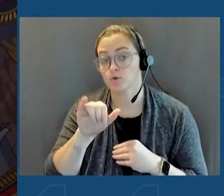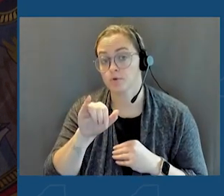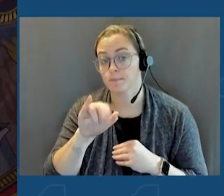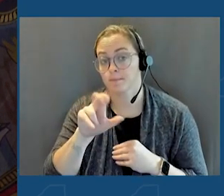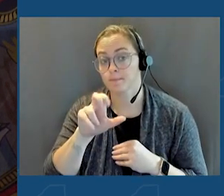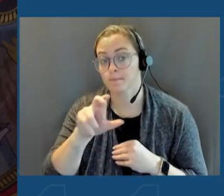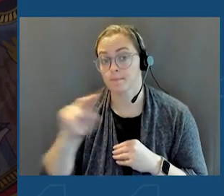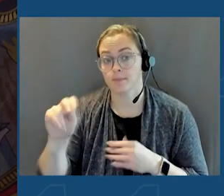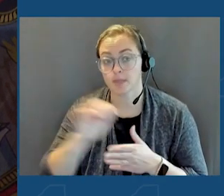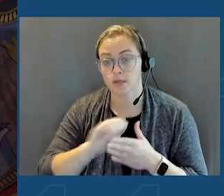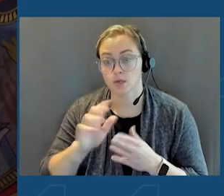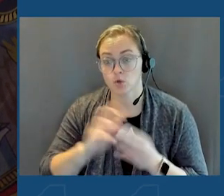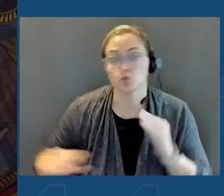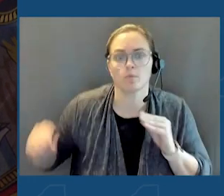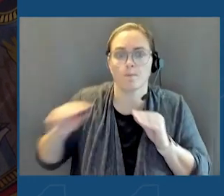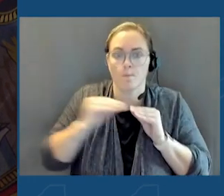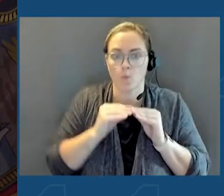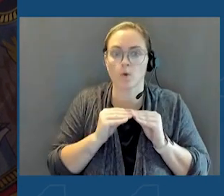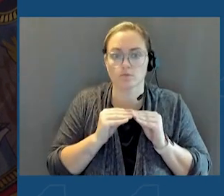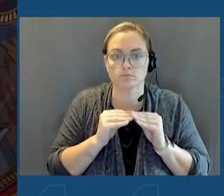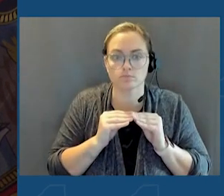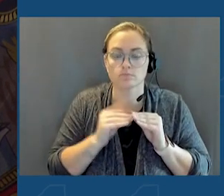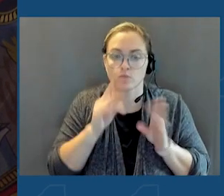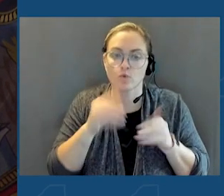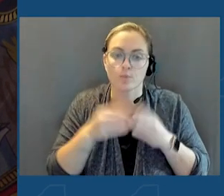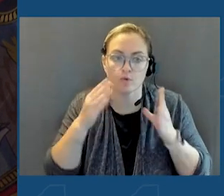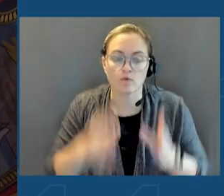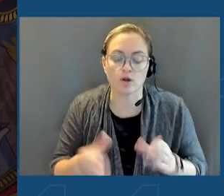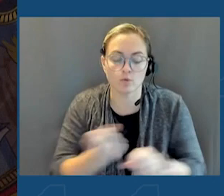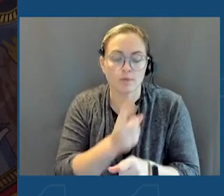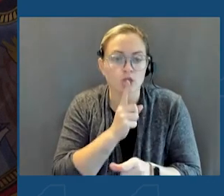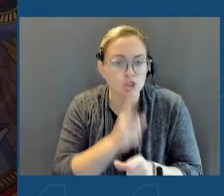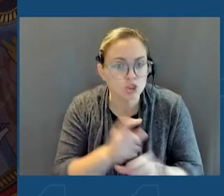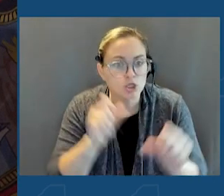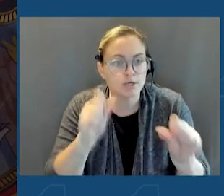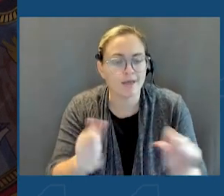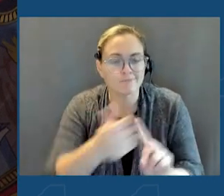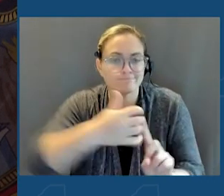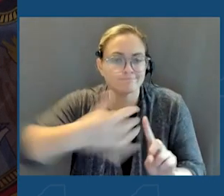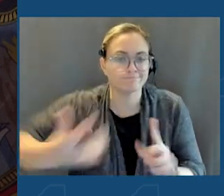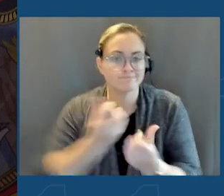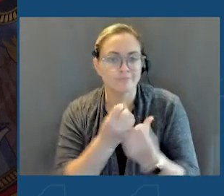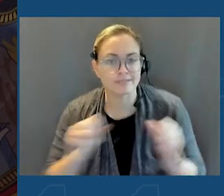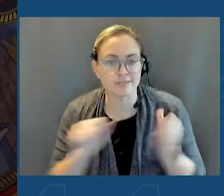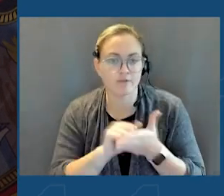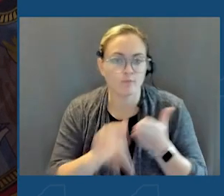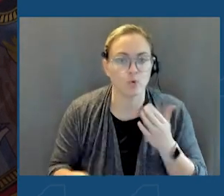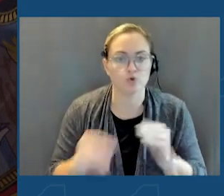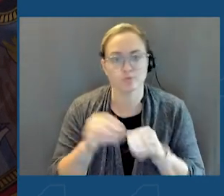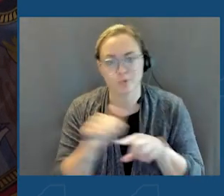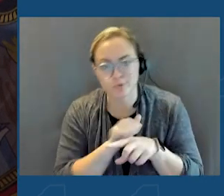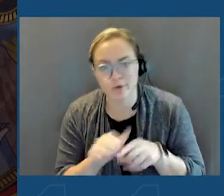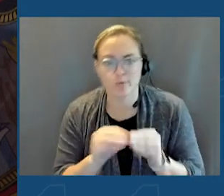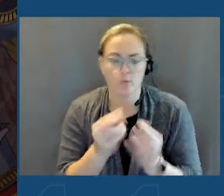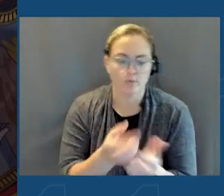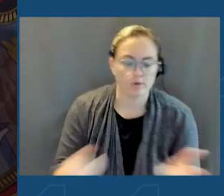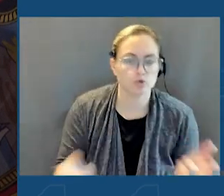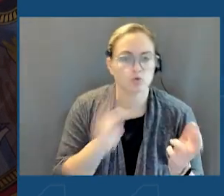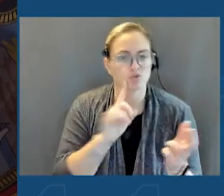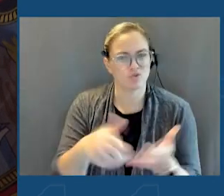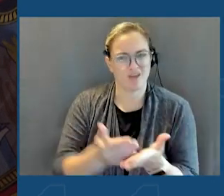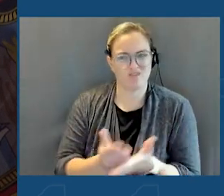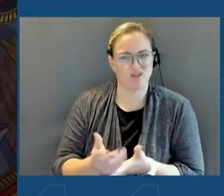even more this year, for our providers to make sure that they can expand and have more training and more resources so that right is